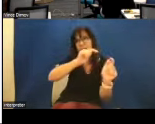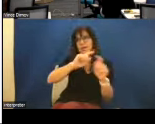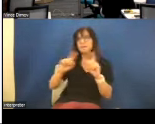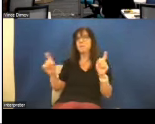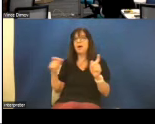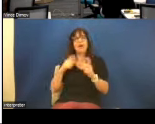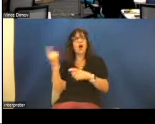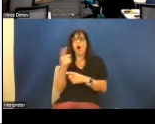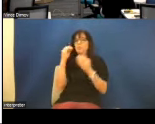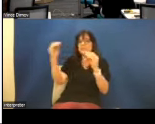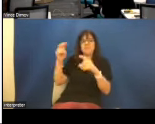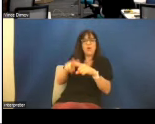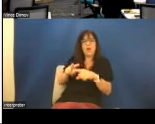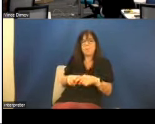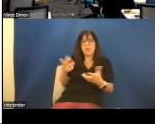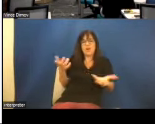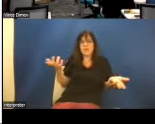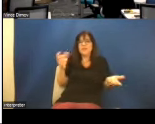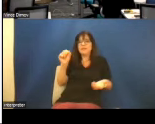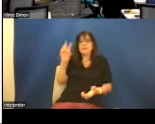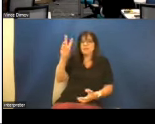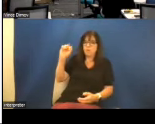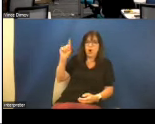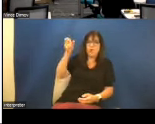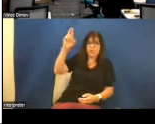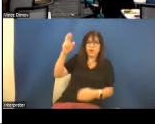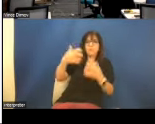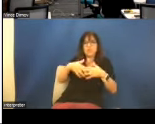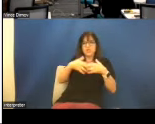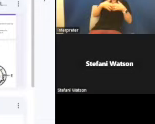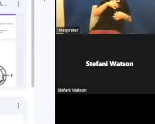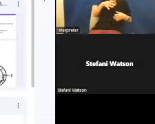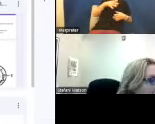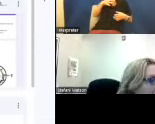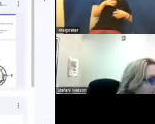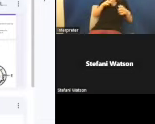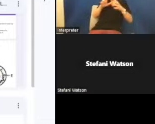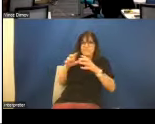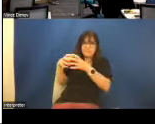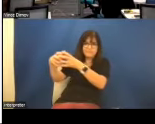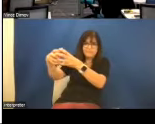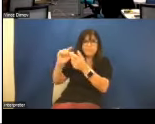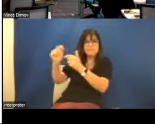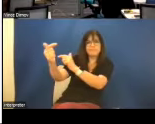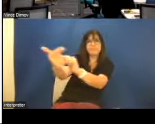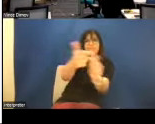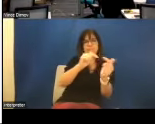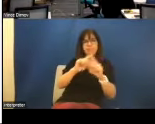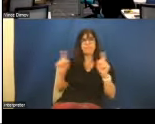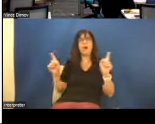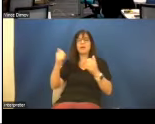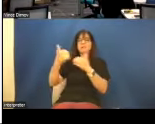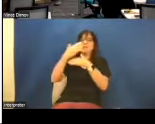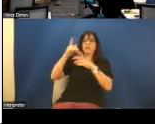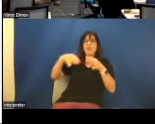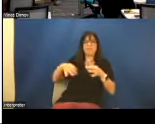it teach vocabulary. Yeah, you gotta know what it is, right? What's a funch? All right, everybody, send in your definitions